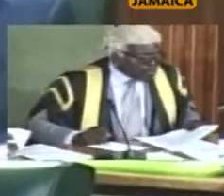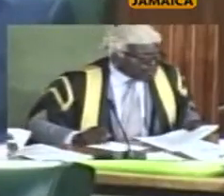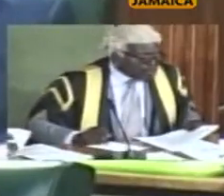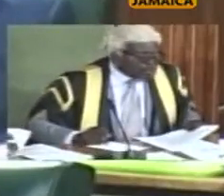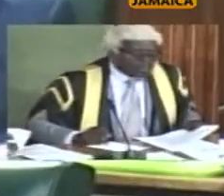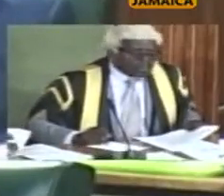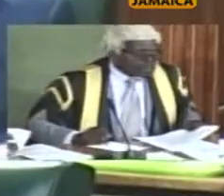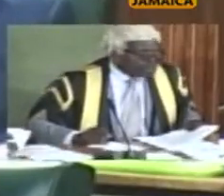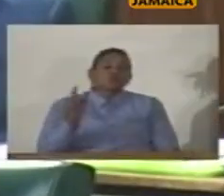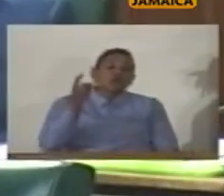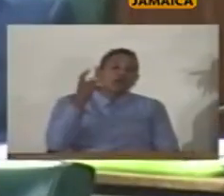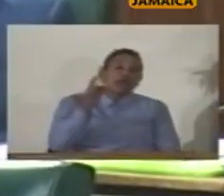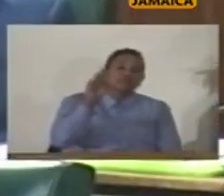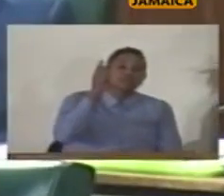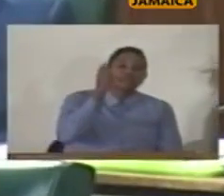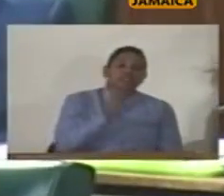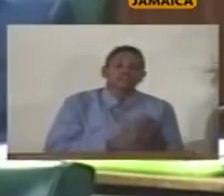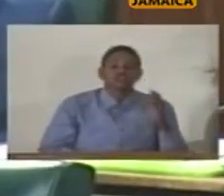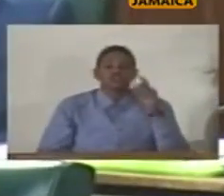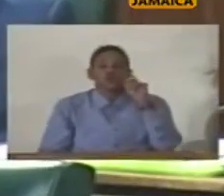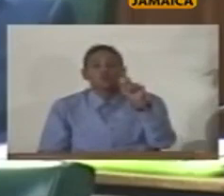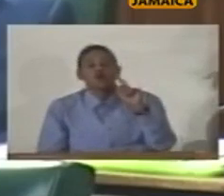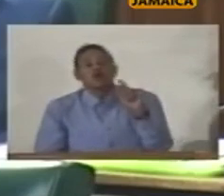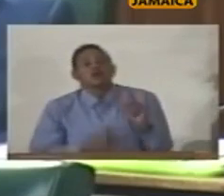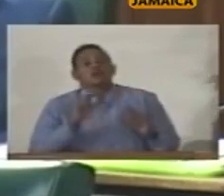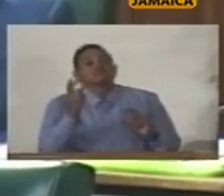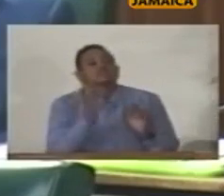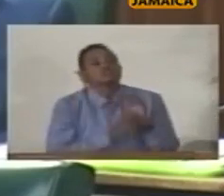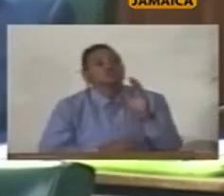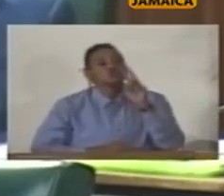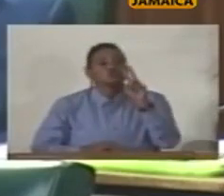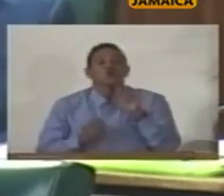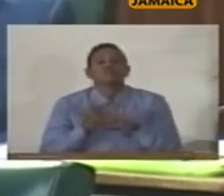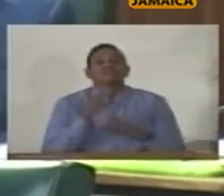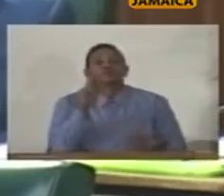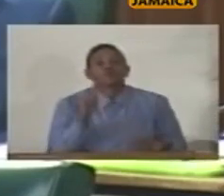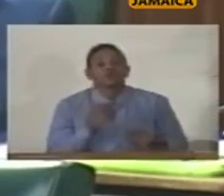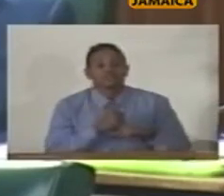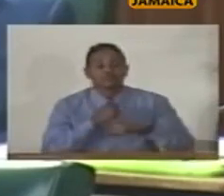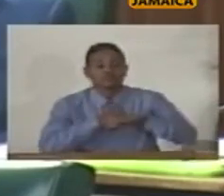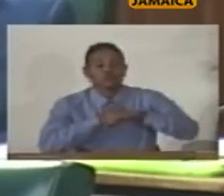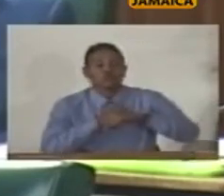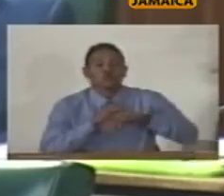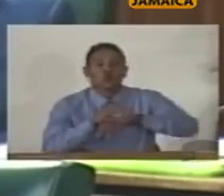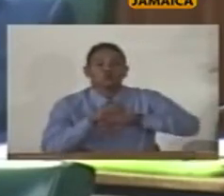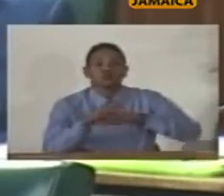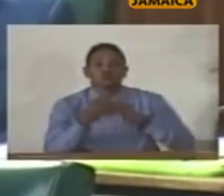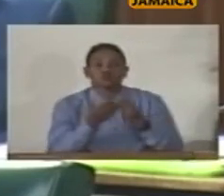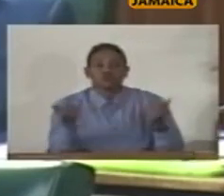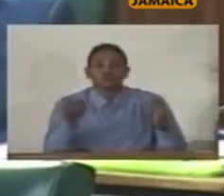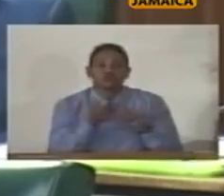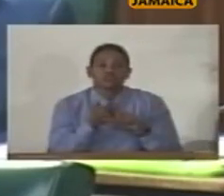of subsection 1 of section 2 of the United Nations Security Council Resolution